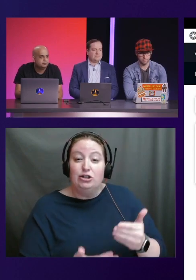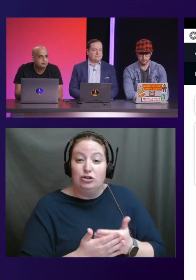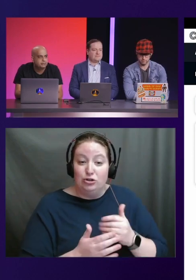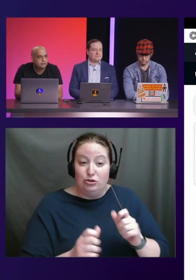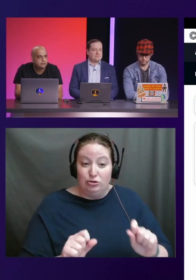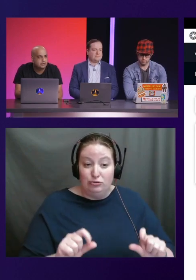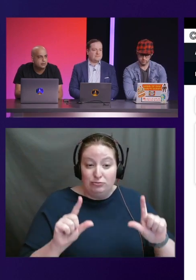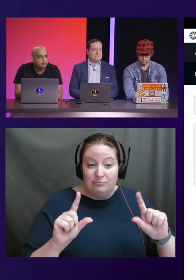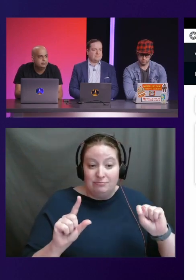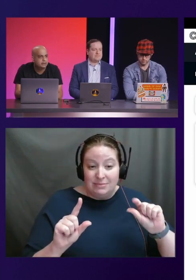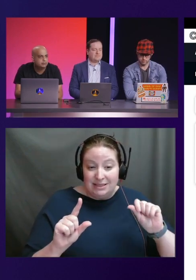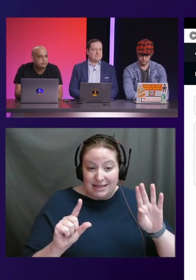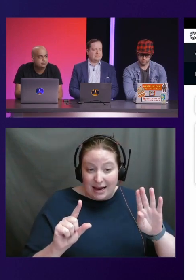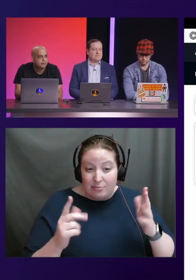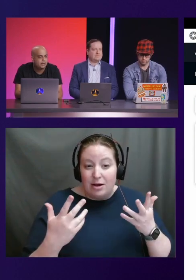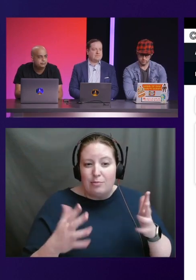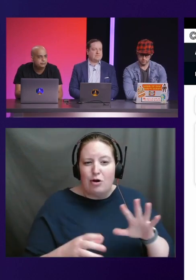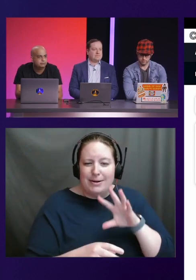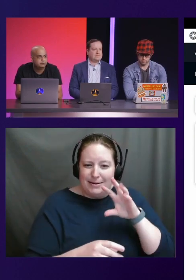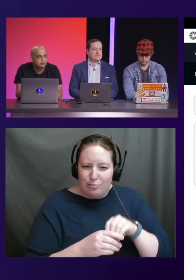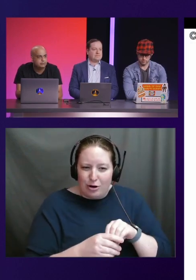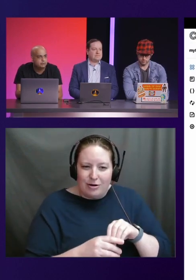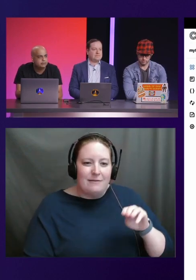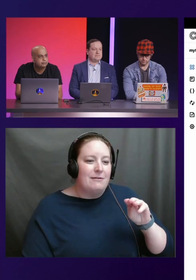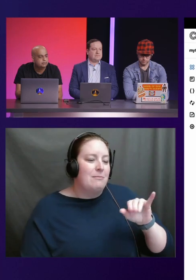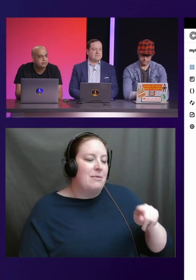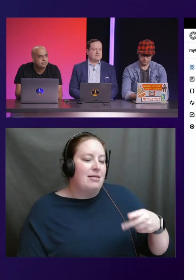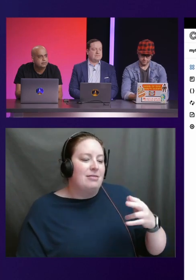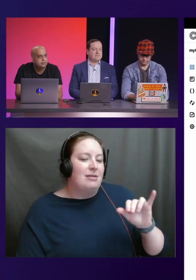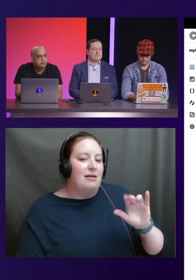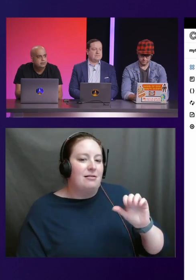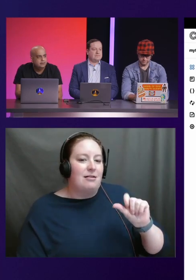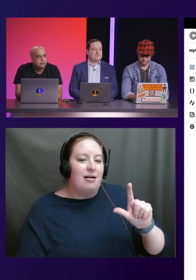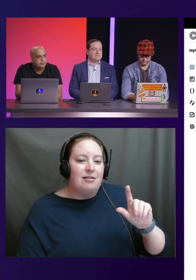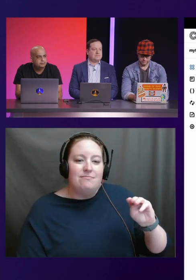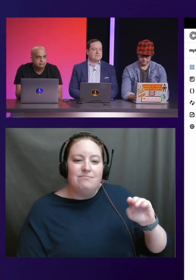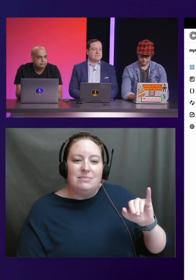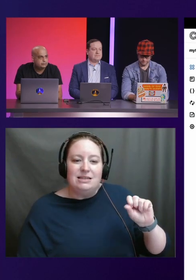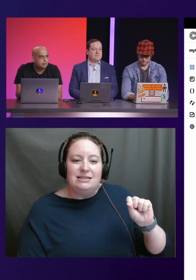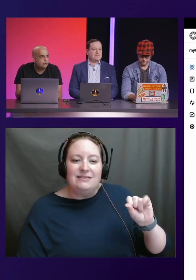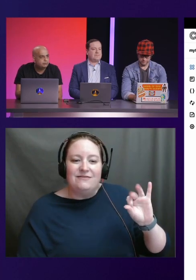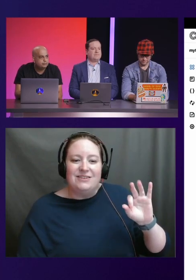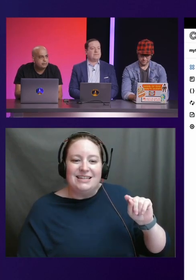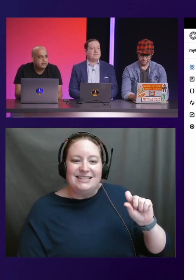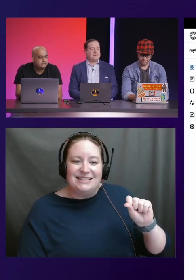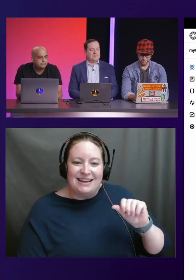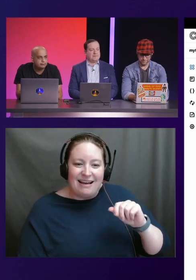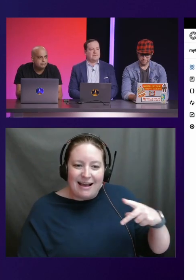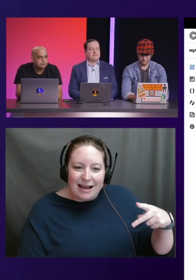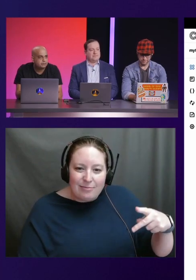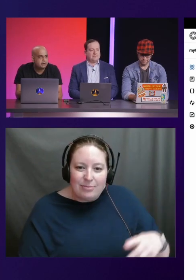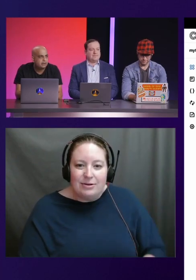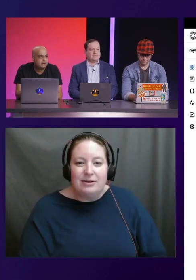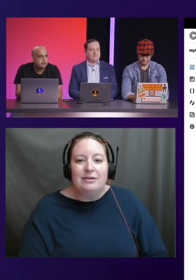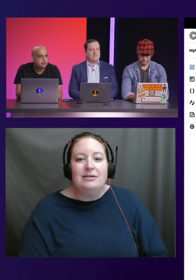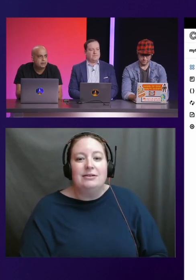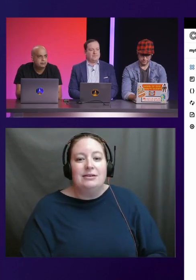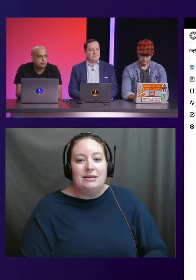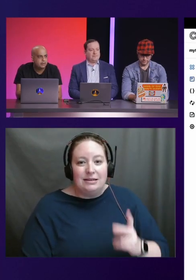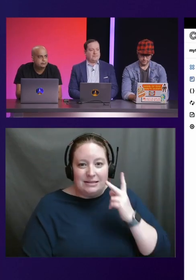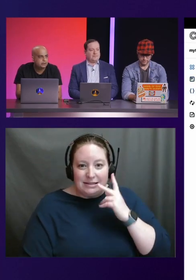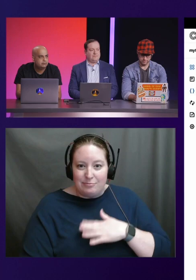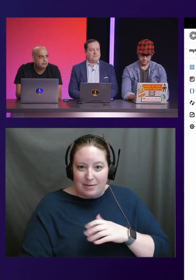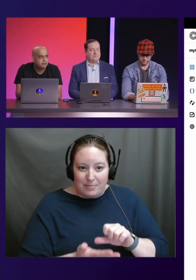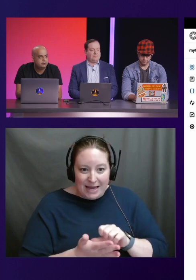part of now Mythical Misfits app, so I'm just gonna go into it, click it. See my overview page, the readmes right there. I'm